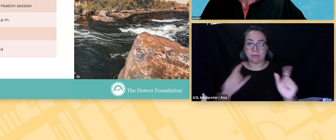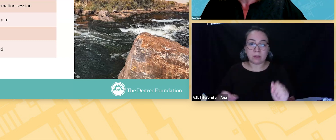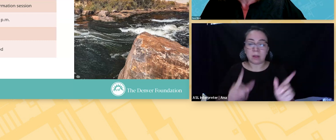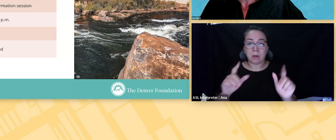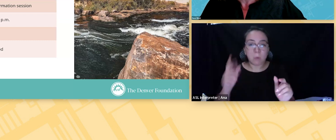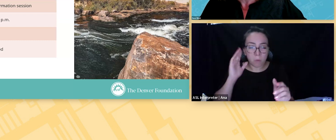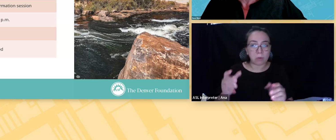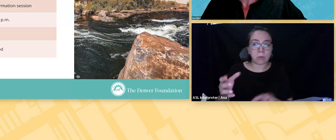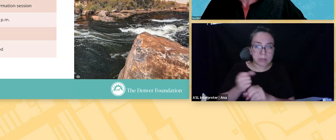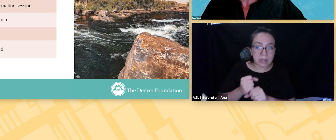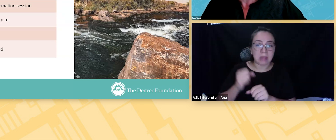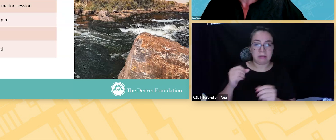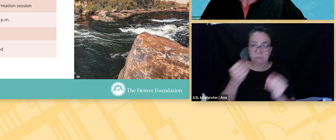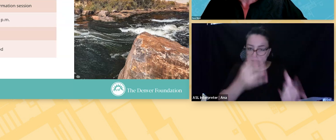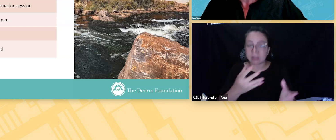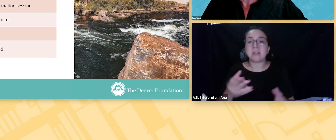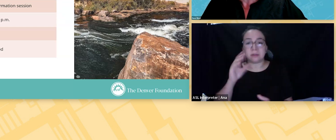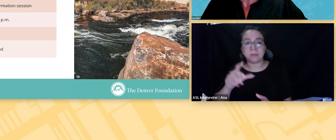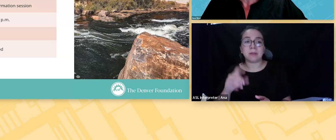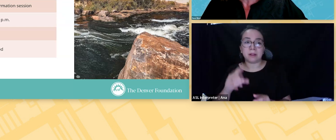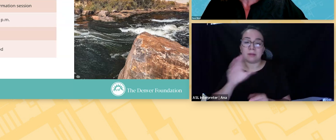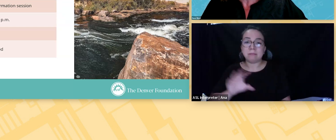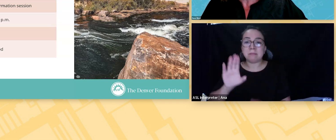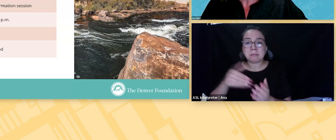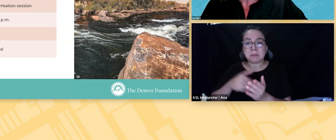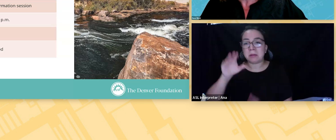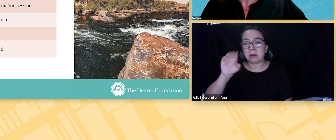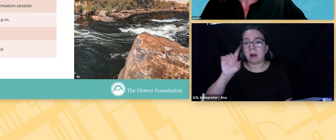as being the timing for hearing on this particular grant proposal.